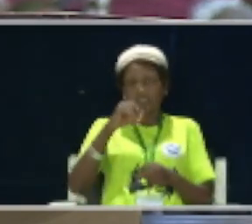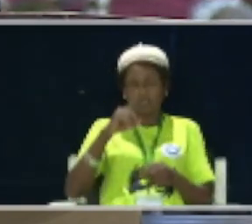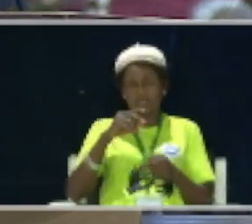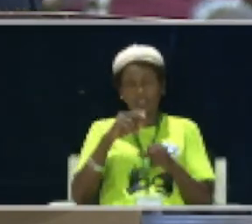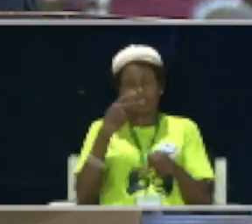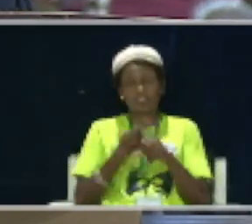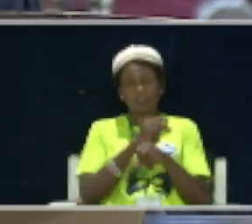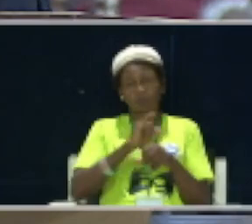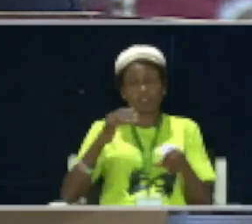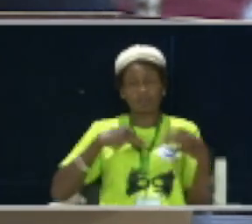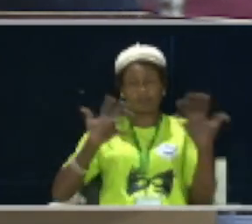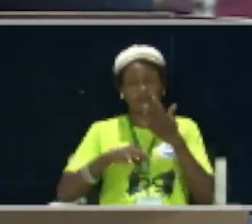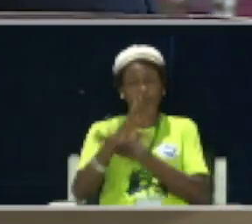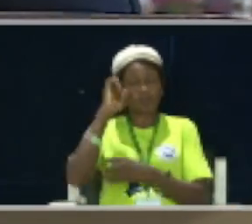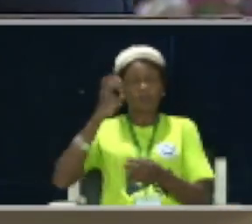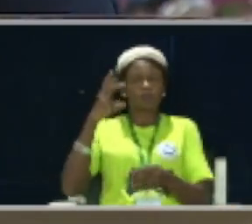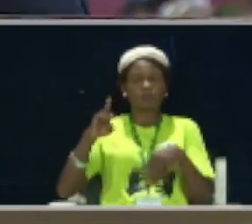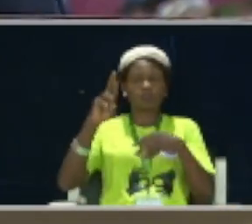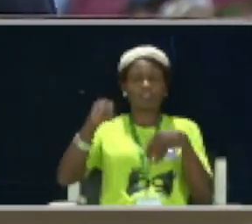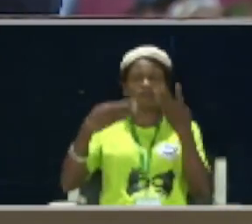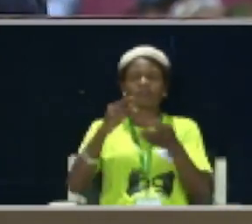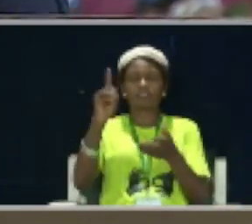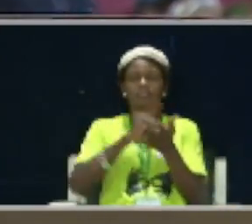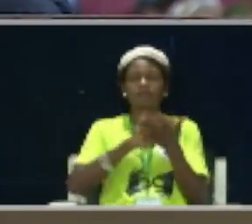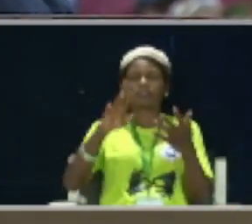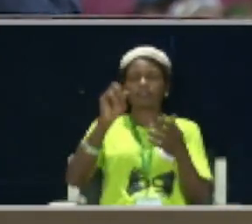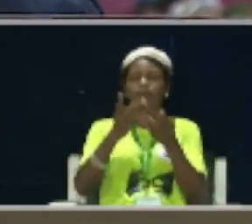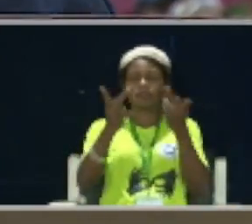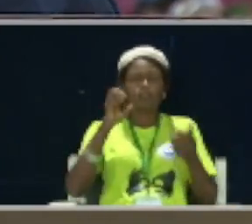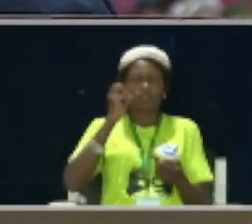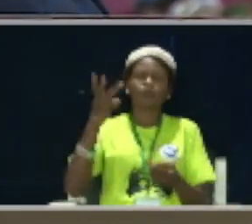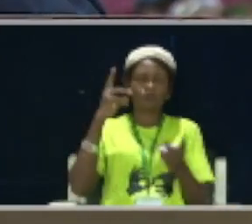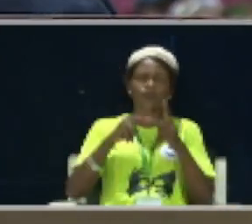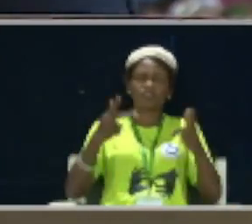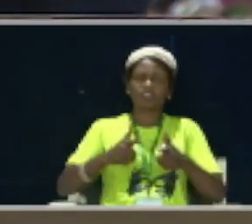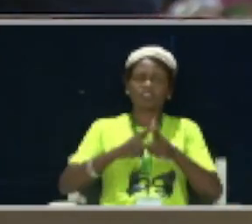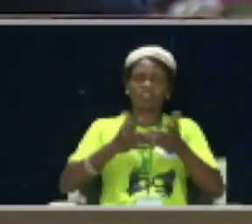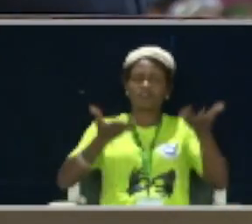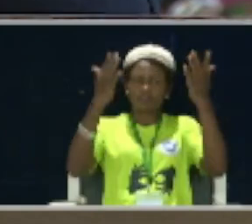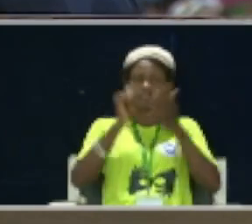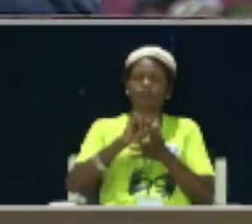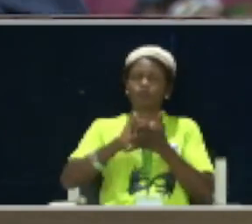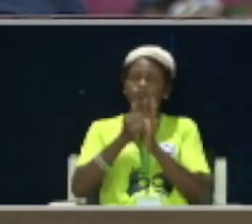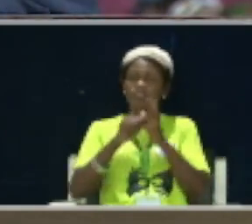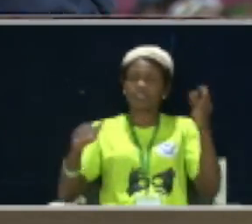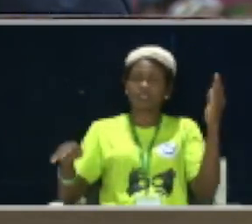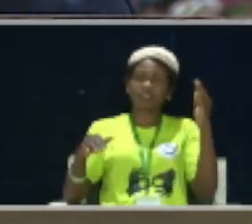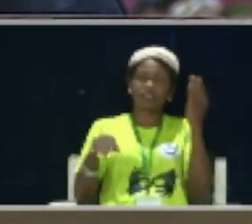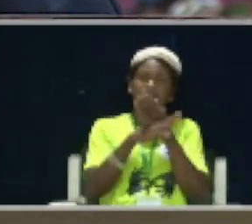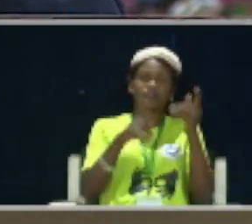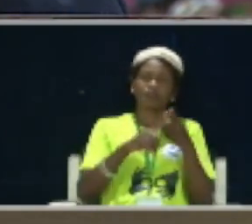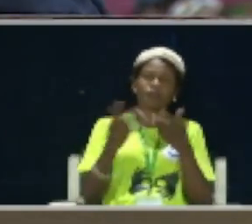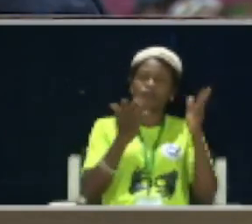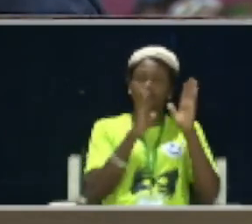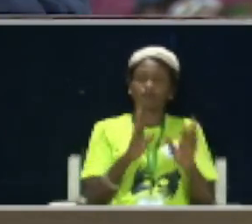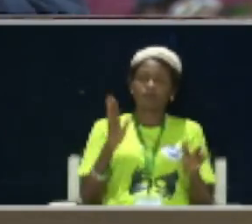of God, he was given a divine repositioning. He was so lifted that those who sent him to slavery finally came